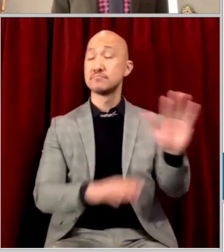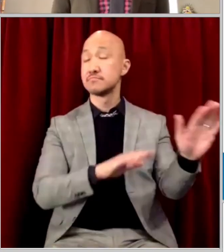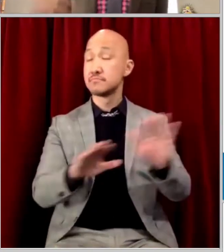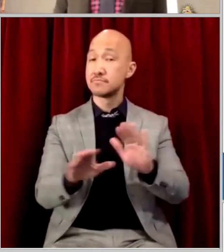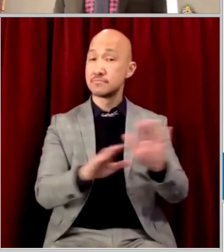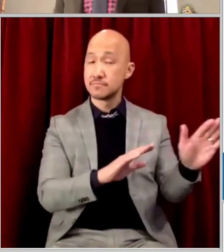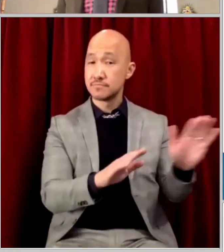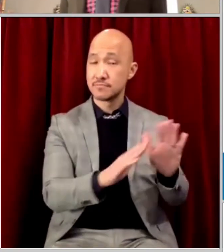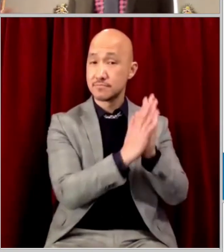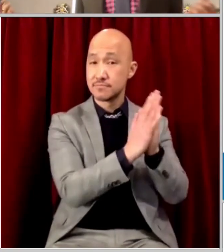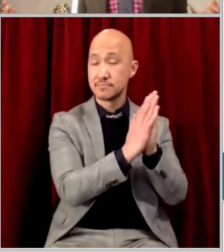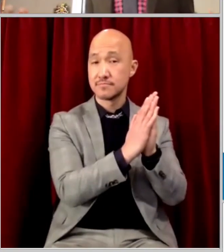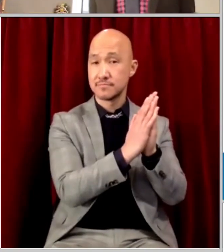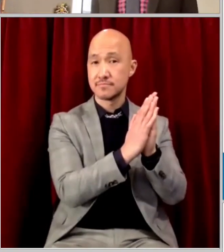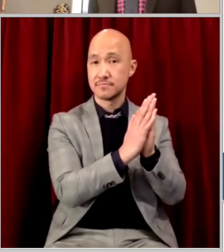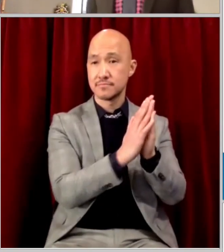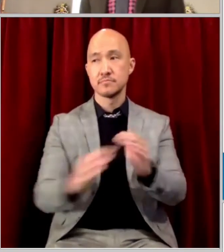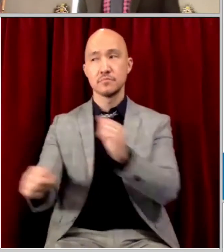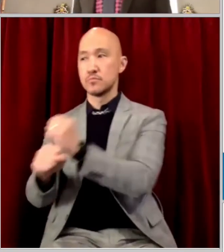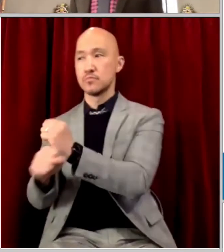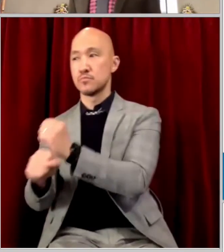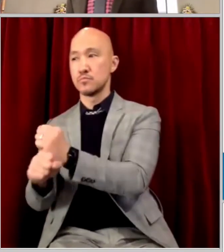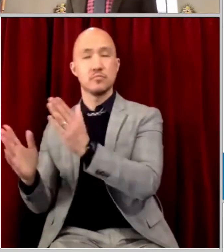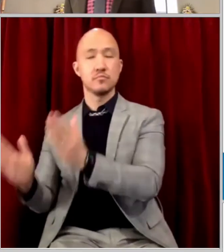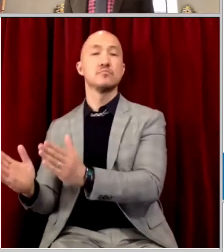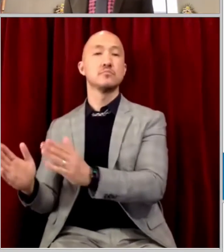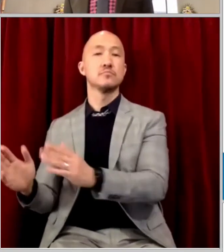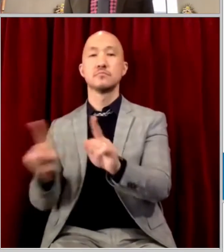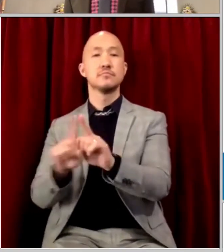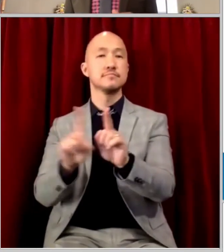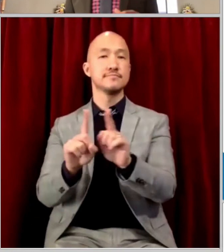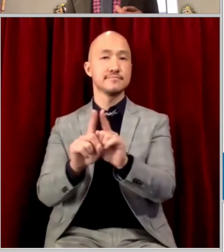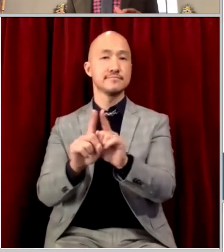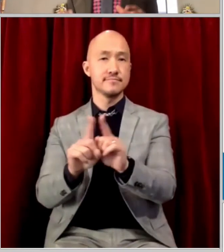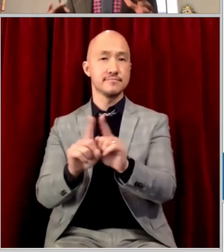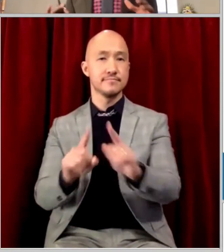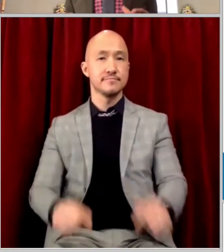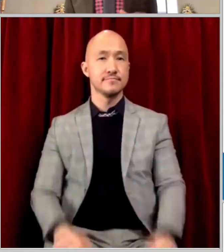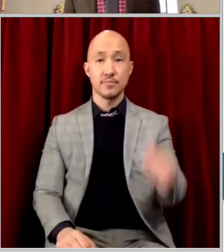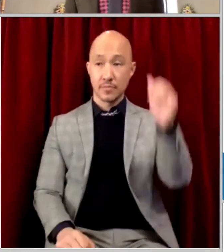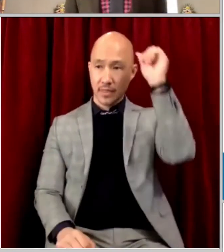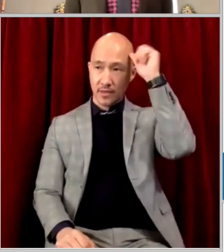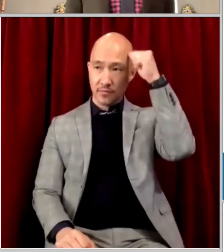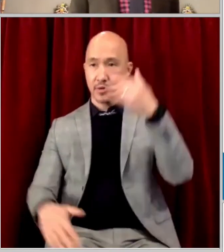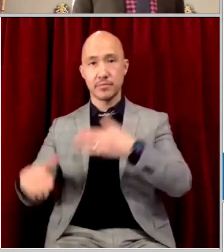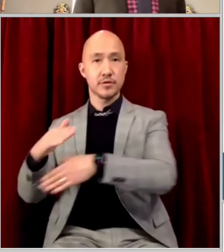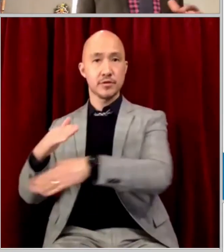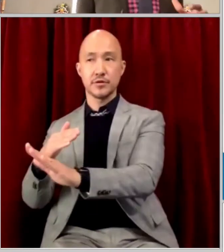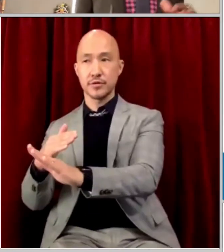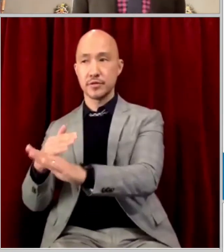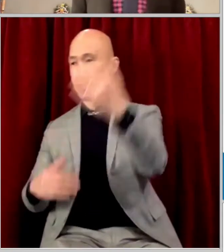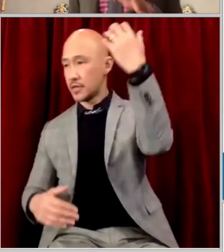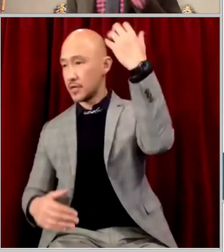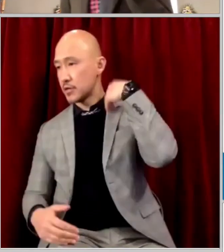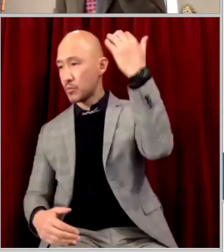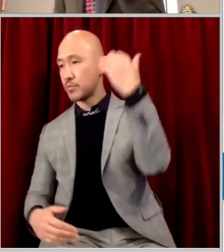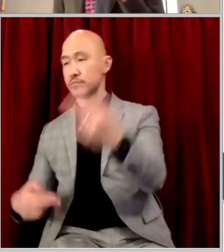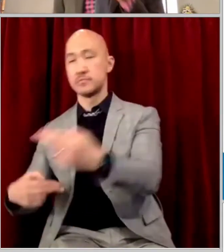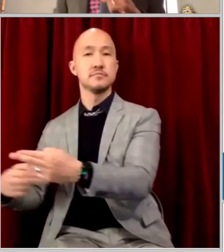right? I know at the workplace, it works the same way. You know, I can remember, you know, walking into one of my boss's